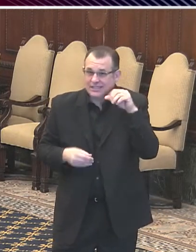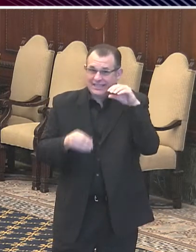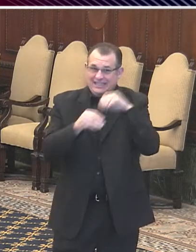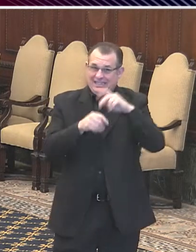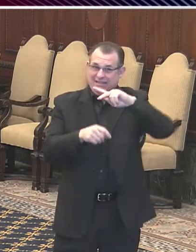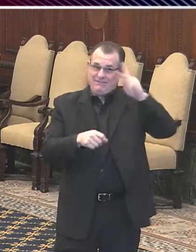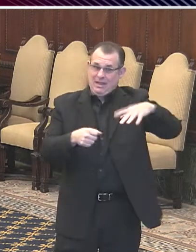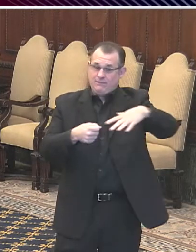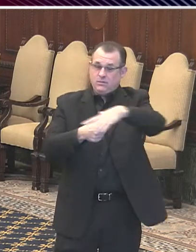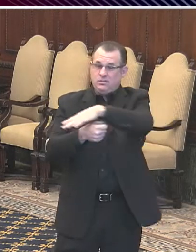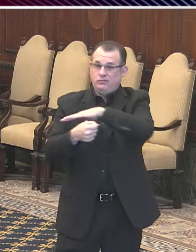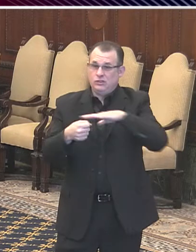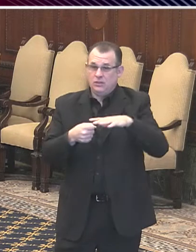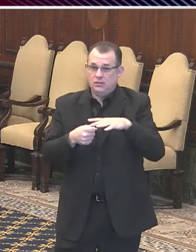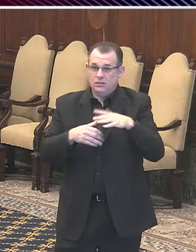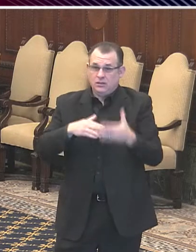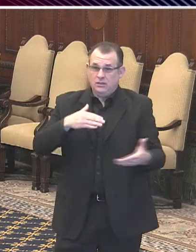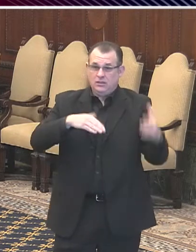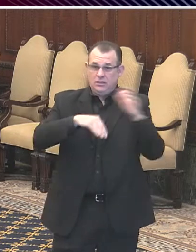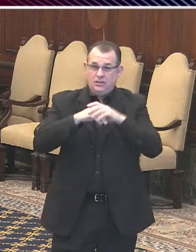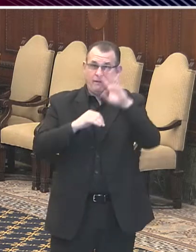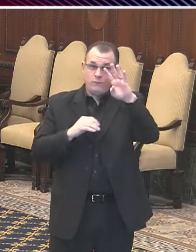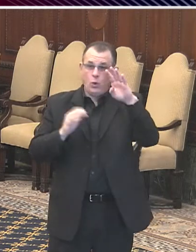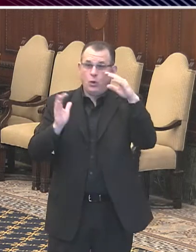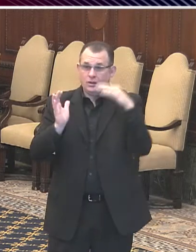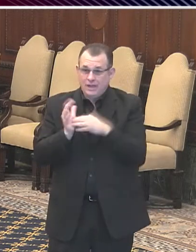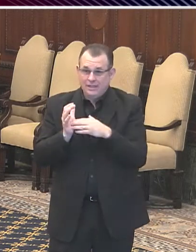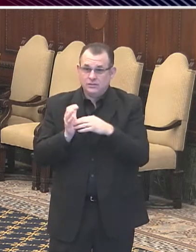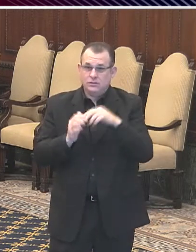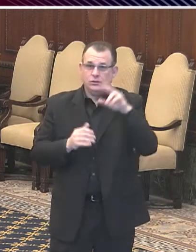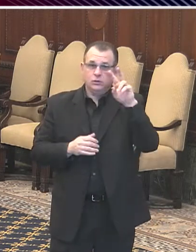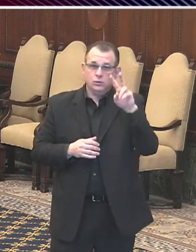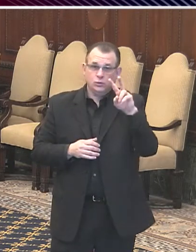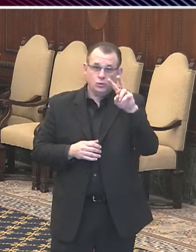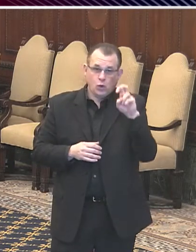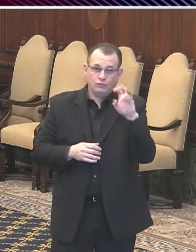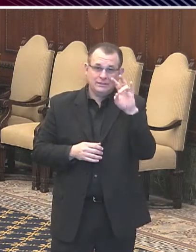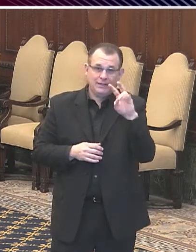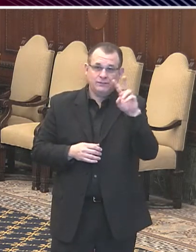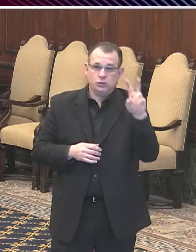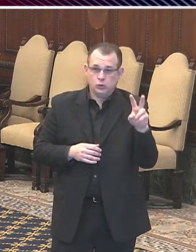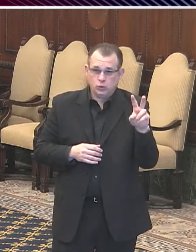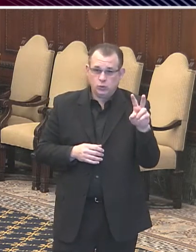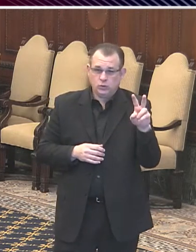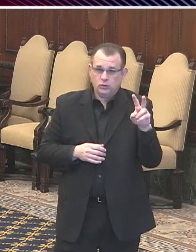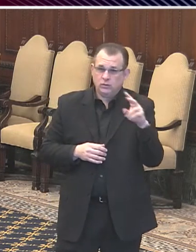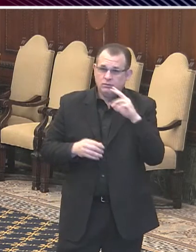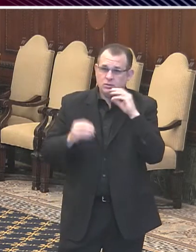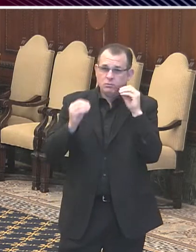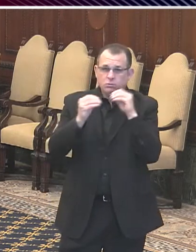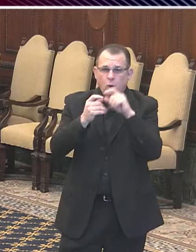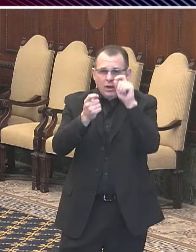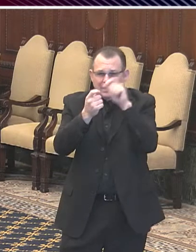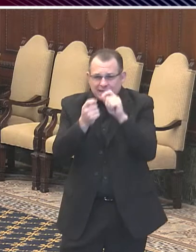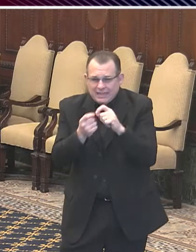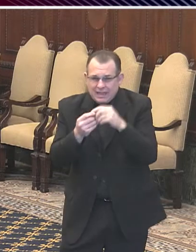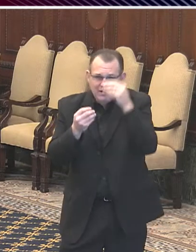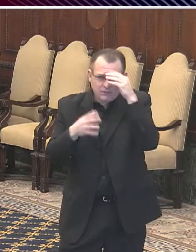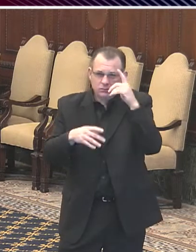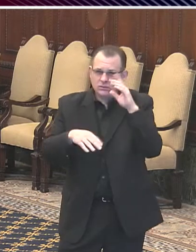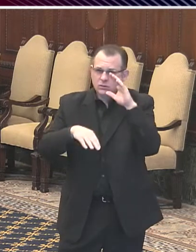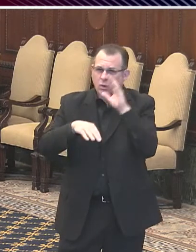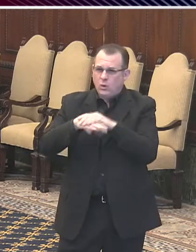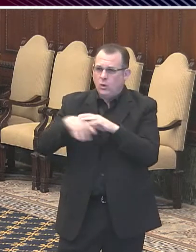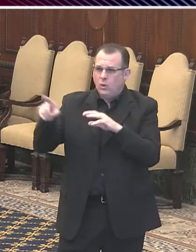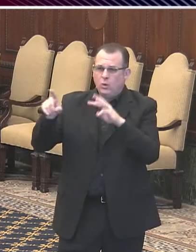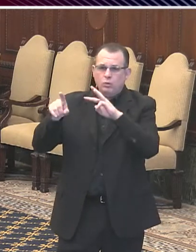us to a total of 4,272. We are posting more detailed information on the demographics of those cases, on their age group and